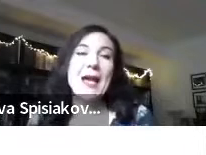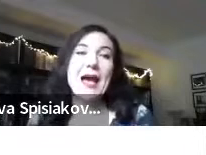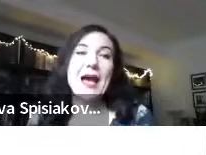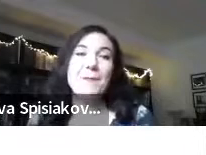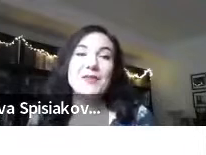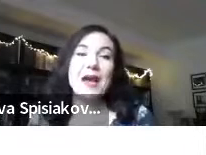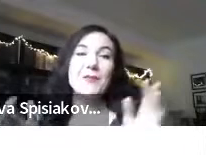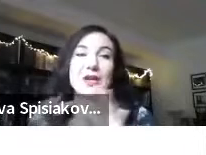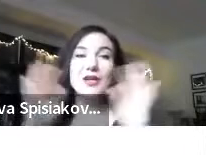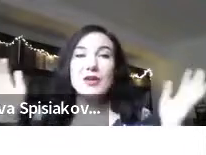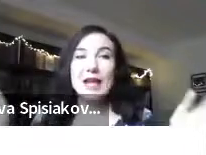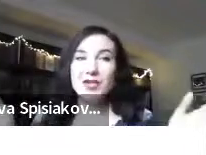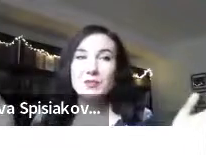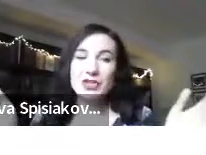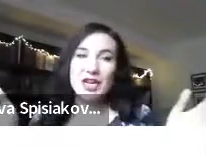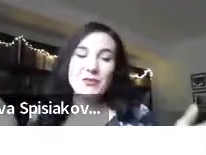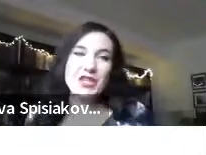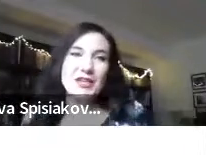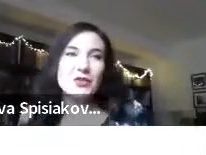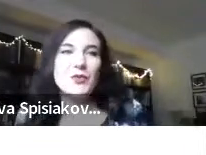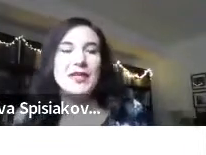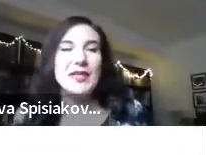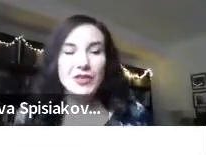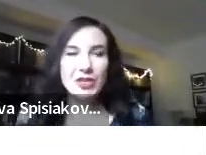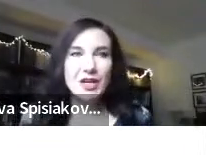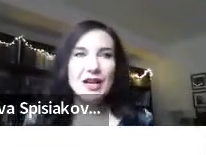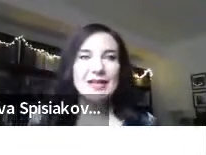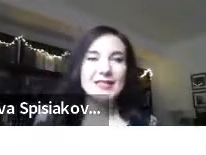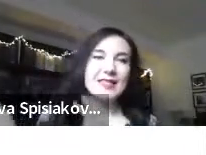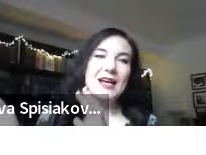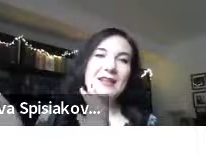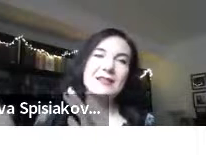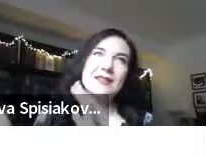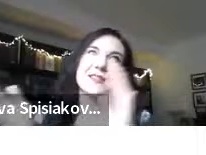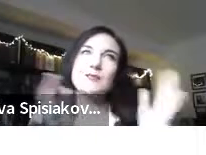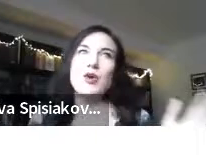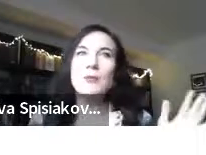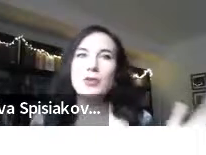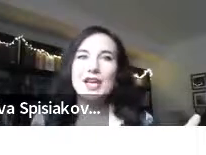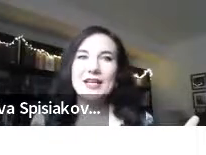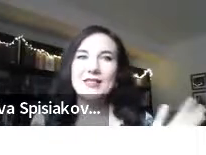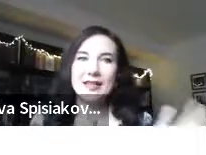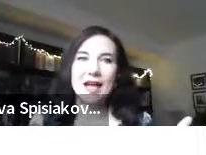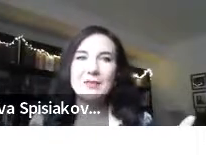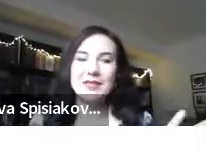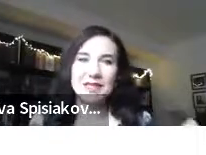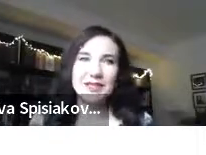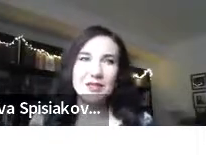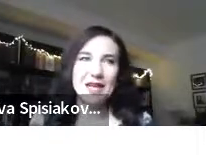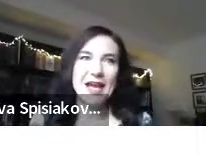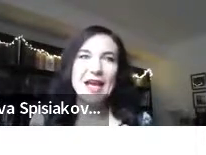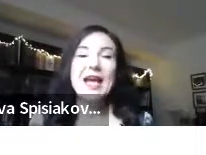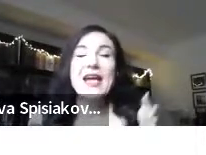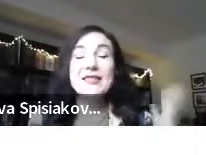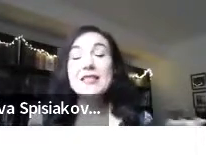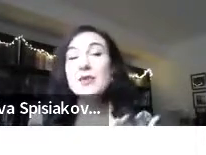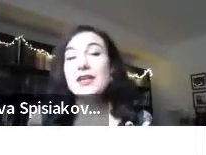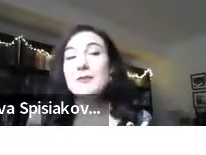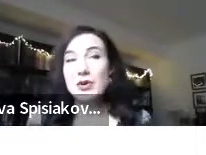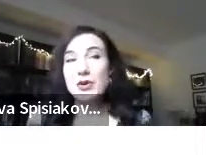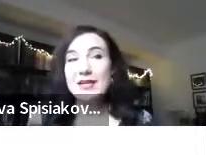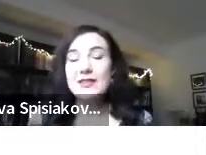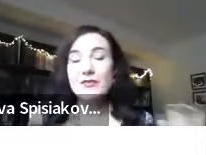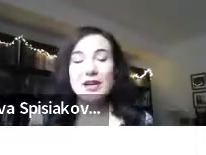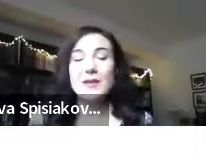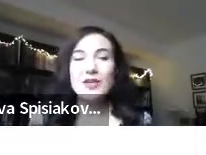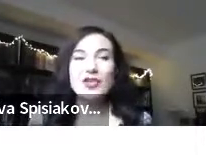borders. I'm working on a larger project which has to do with literature, and this is a smaller project that I'll be presenting today. It's still work